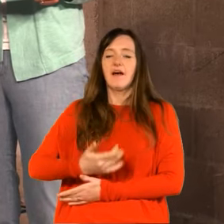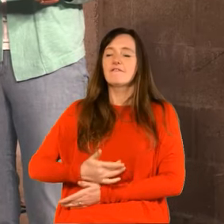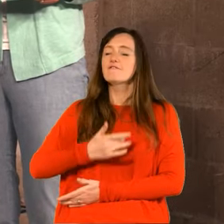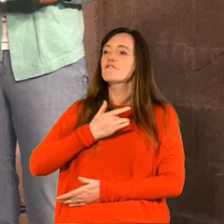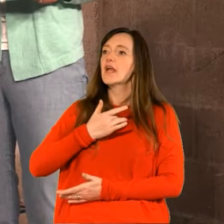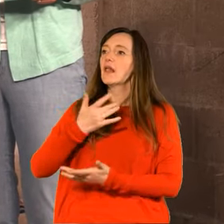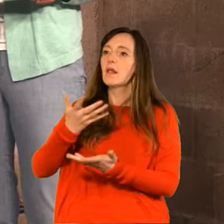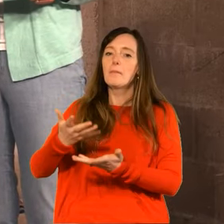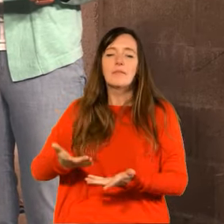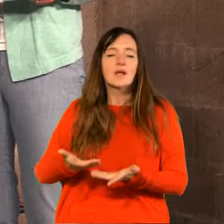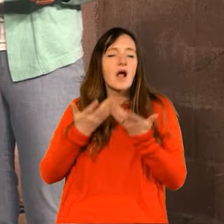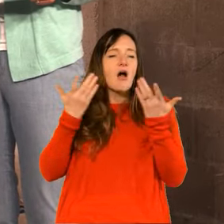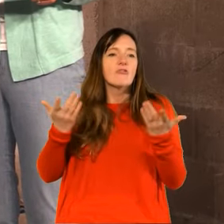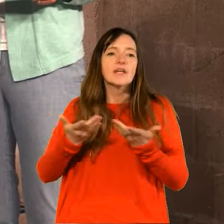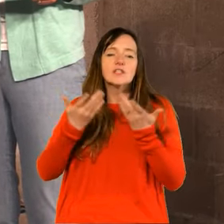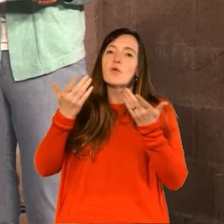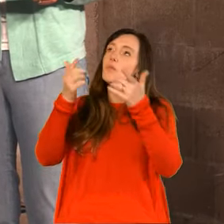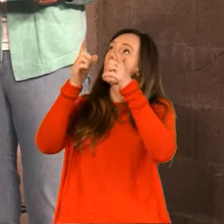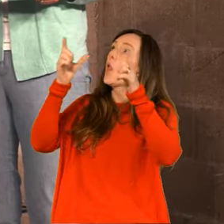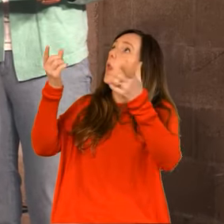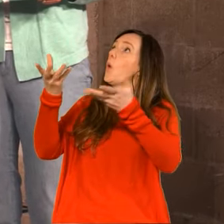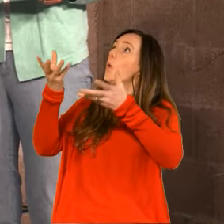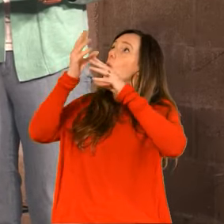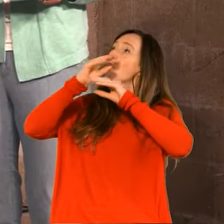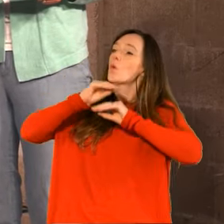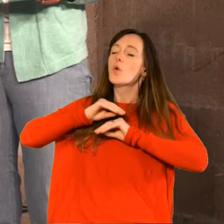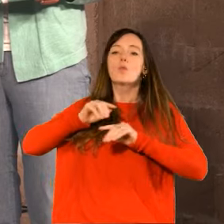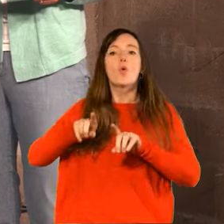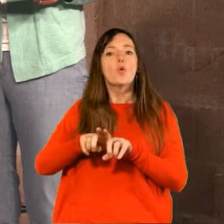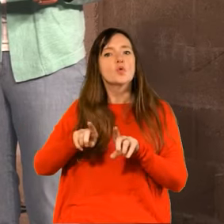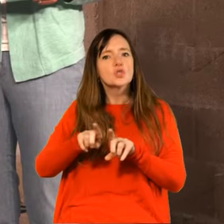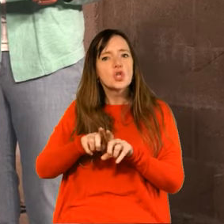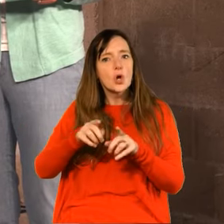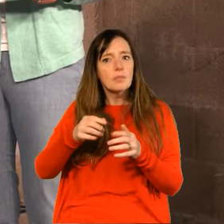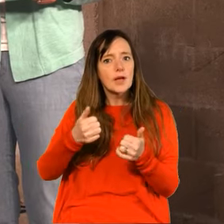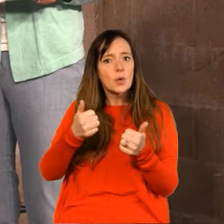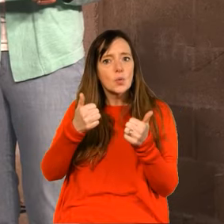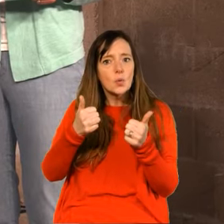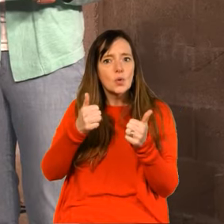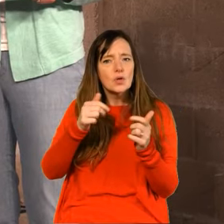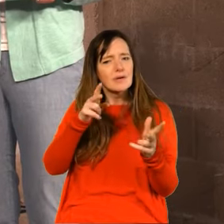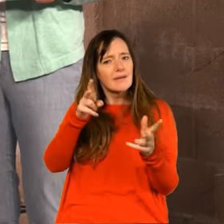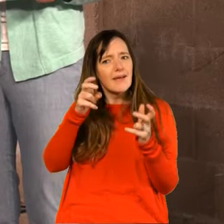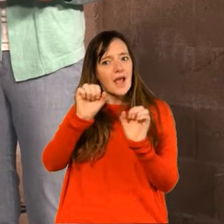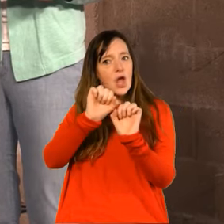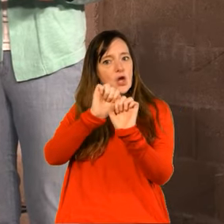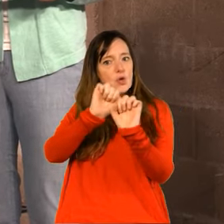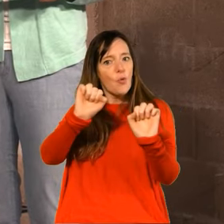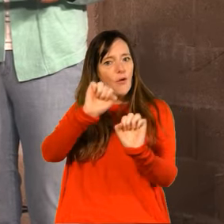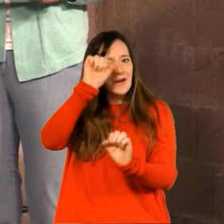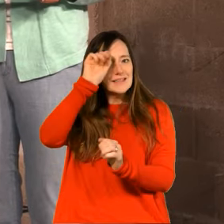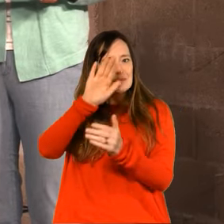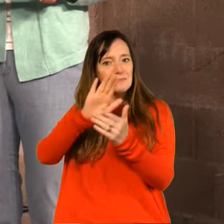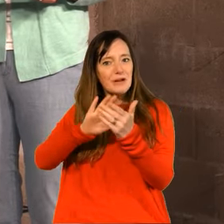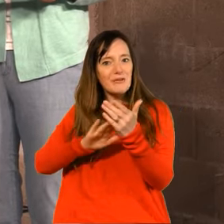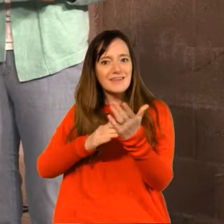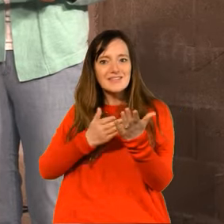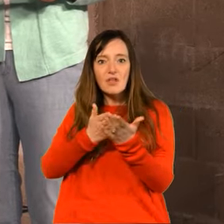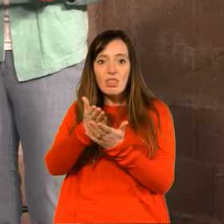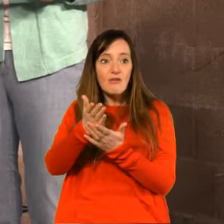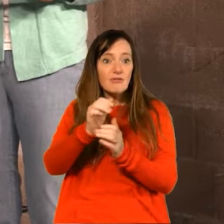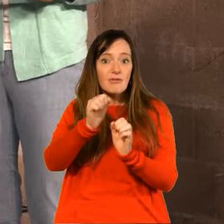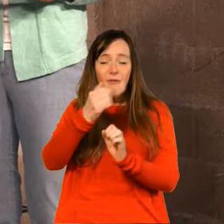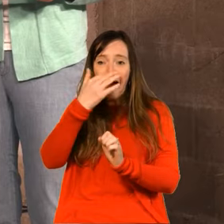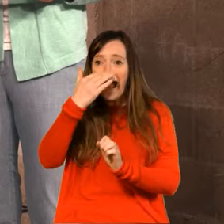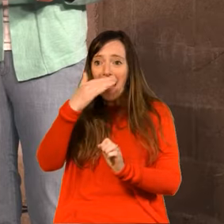and encouraged by the Lord. And it's also been great to hear how the Lord's been speaking to you. He's been speaking to all of us across the different age